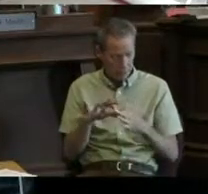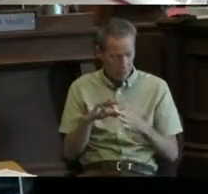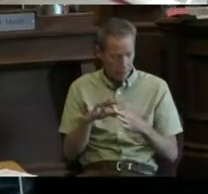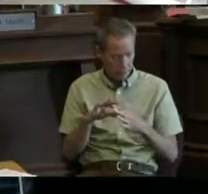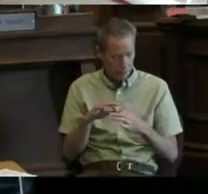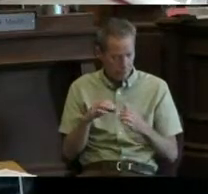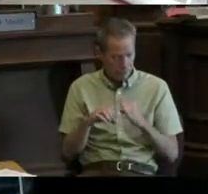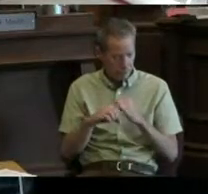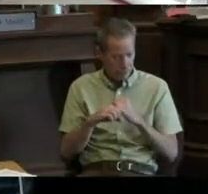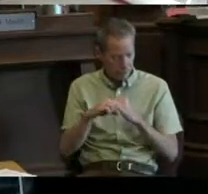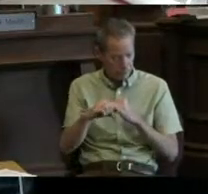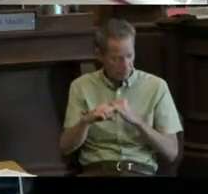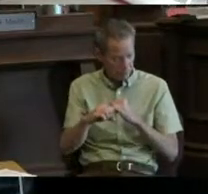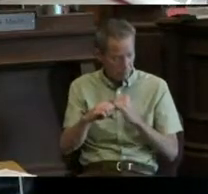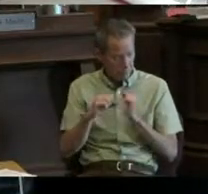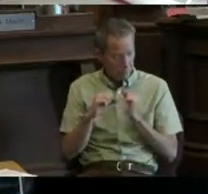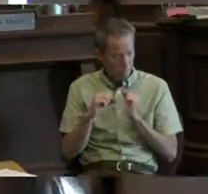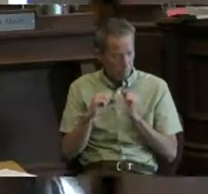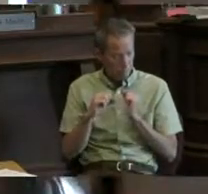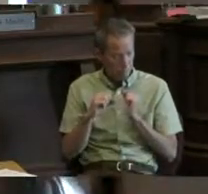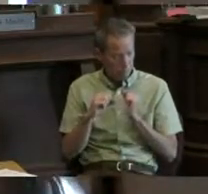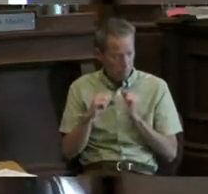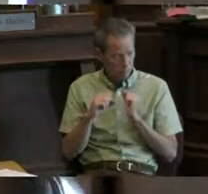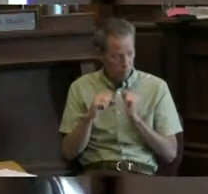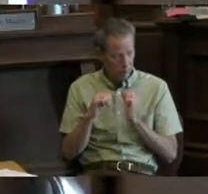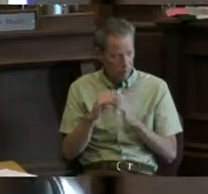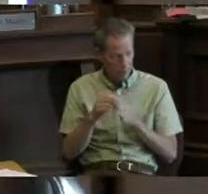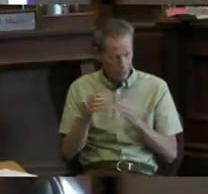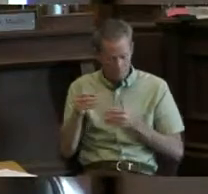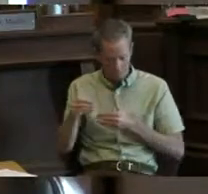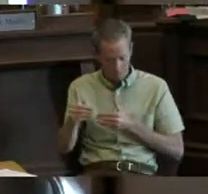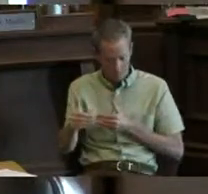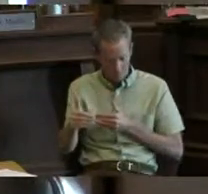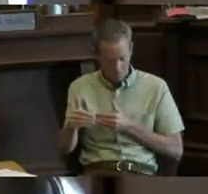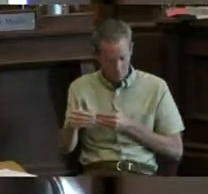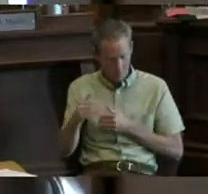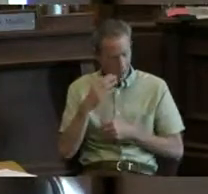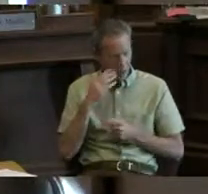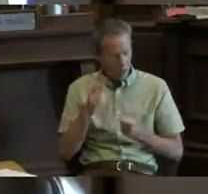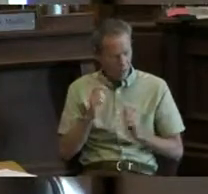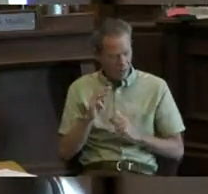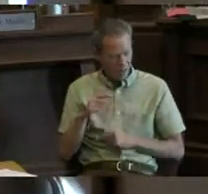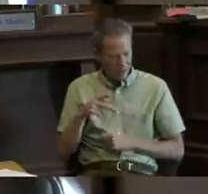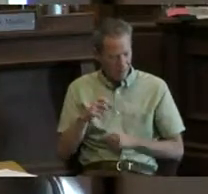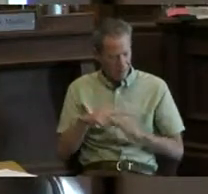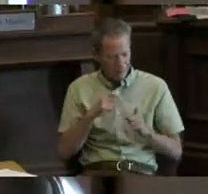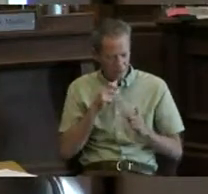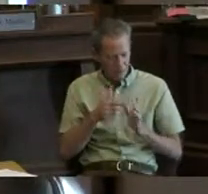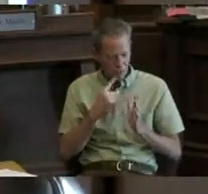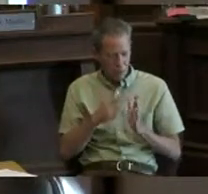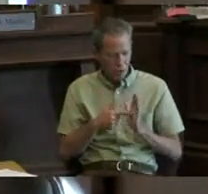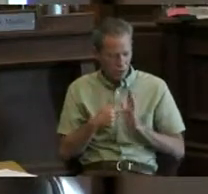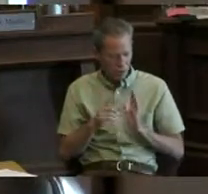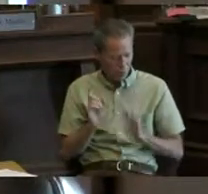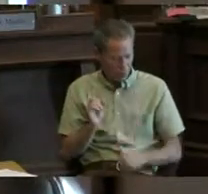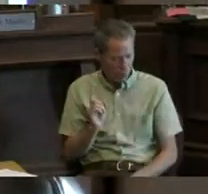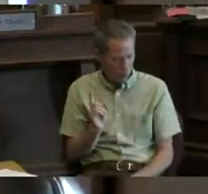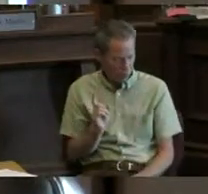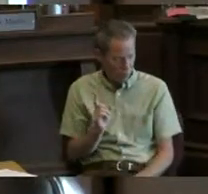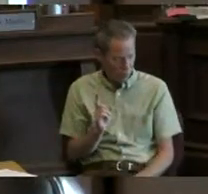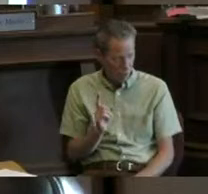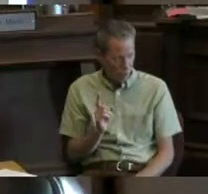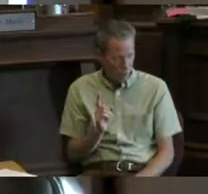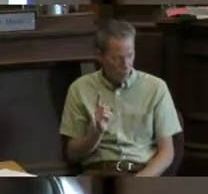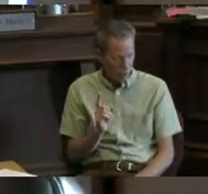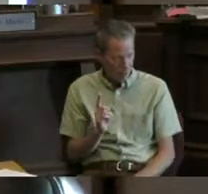to does that version of the cycle track, I know that you give us maps, but it doesn't always tell us where one part